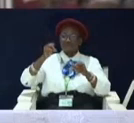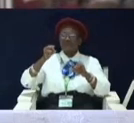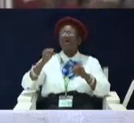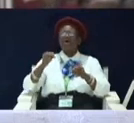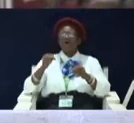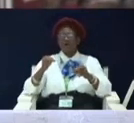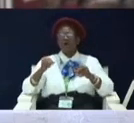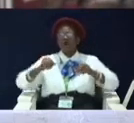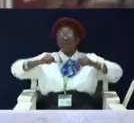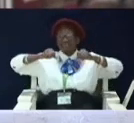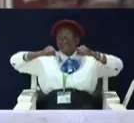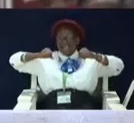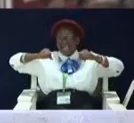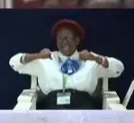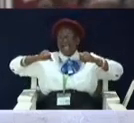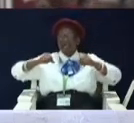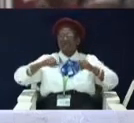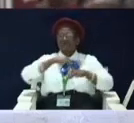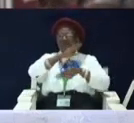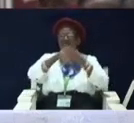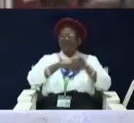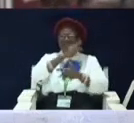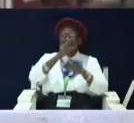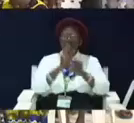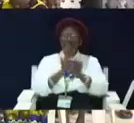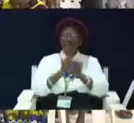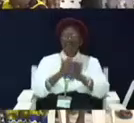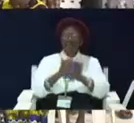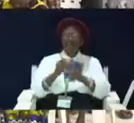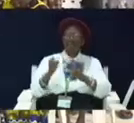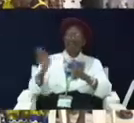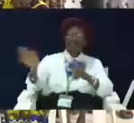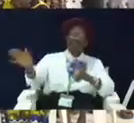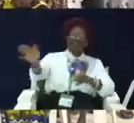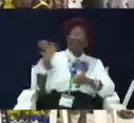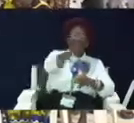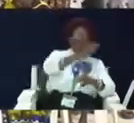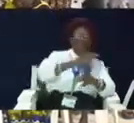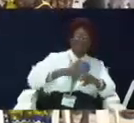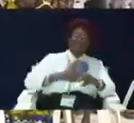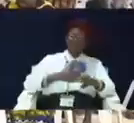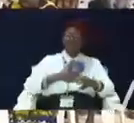ninu akakiri agbaye. Your name will be included.